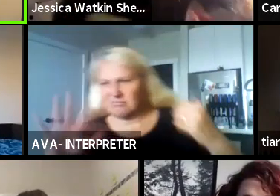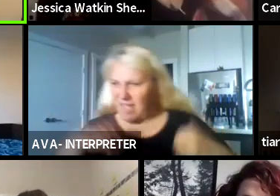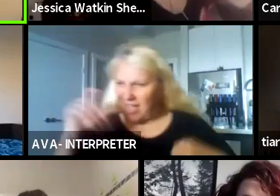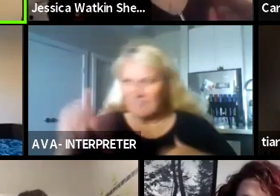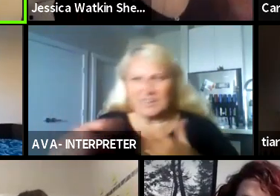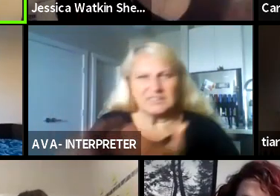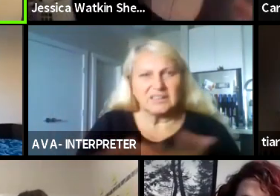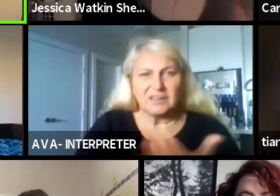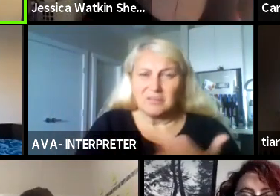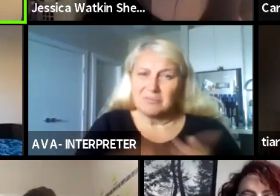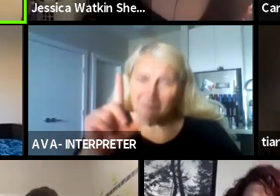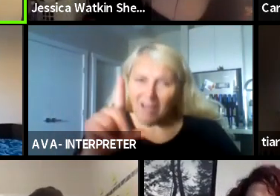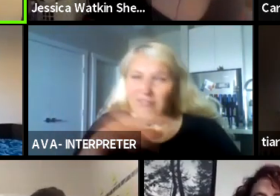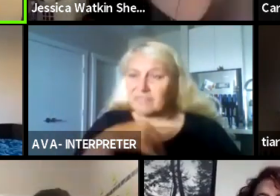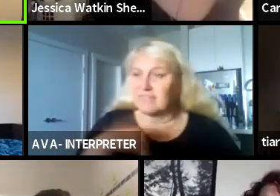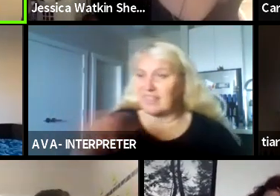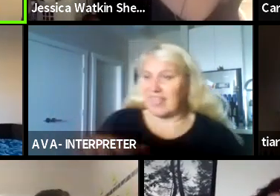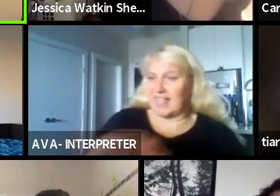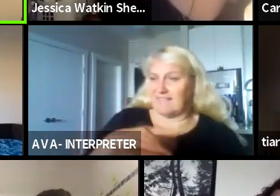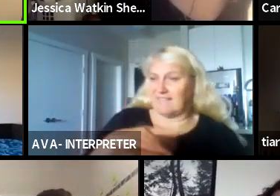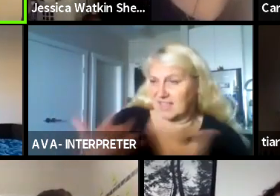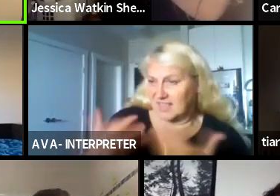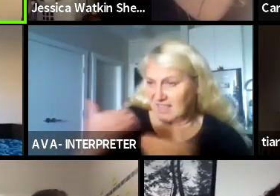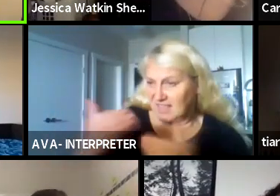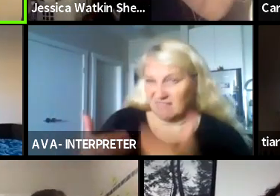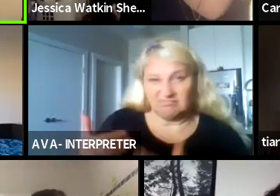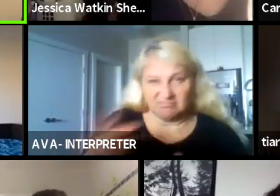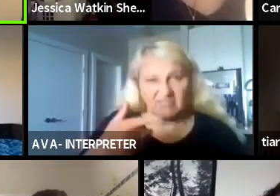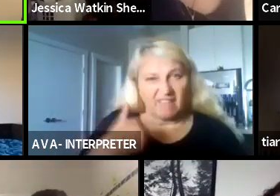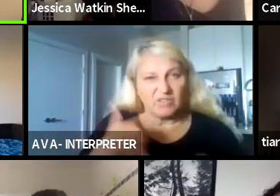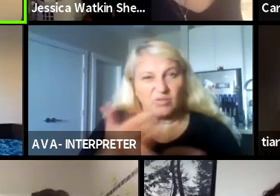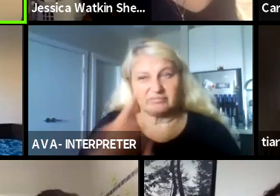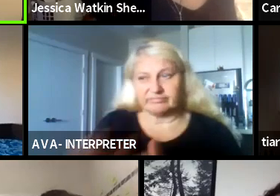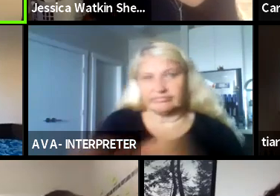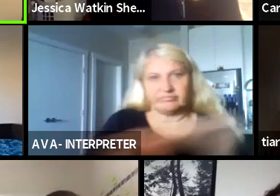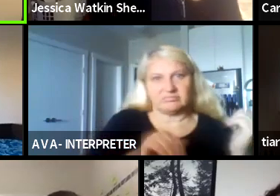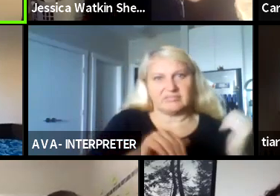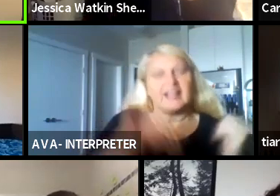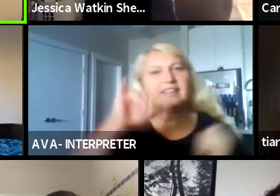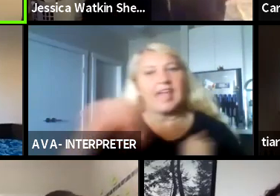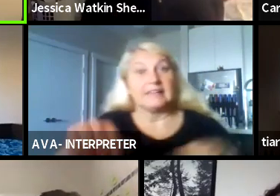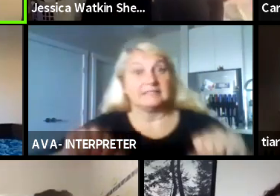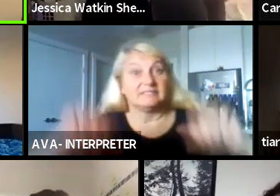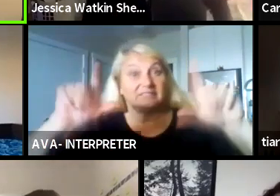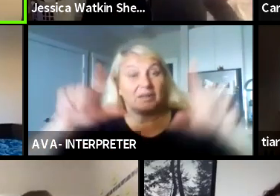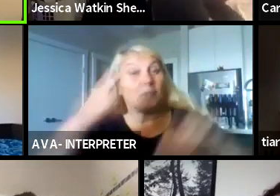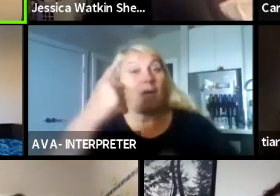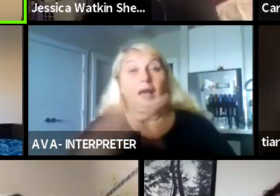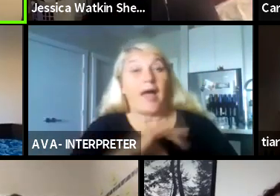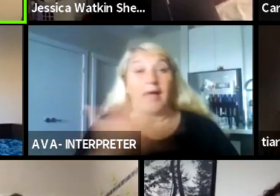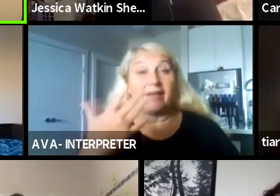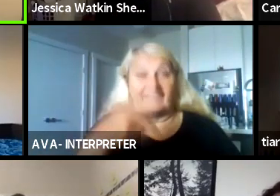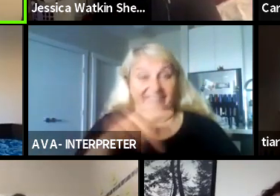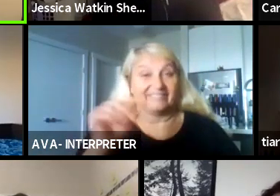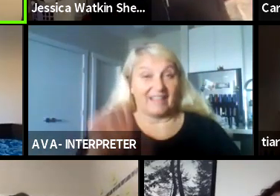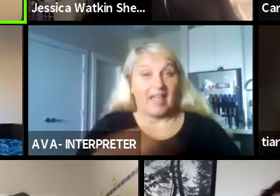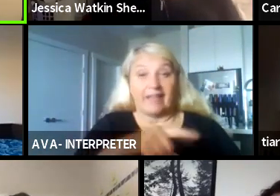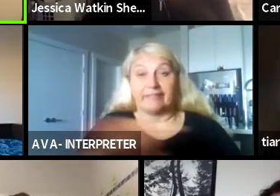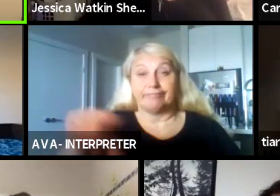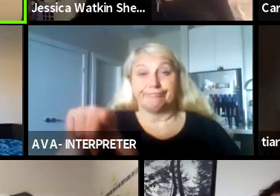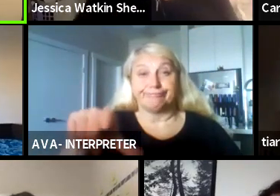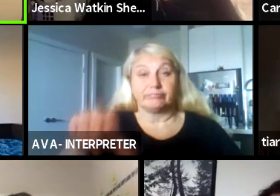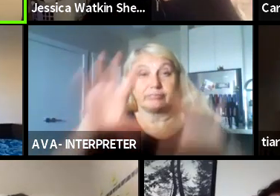to leave the space and leave the meeting. That's one thing that the digital meeting space does allow for in really beautiful ways.